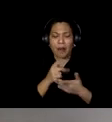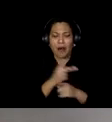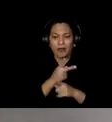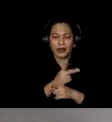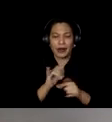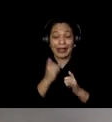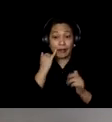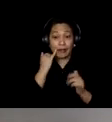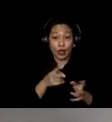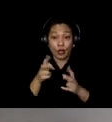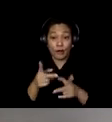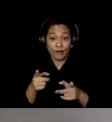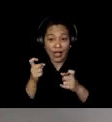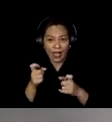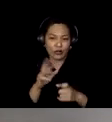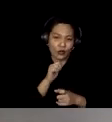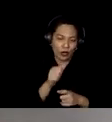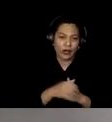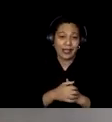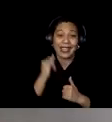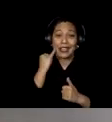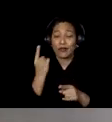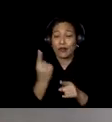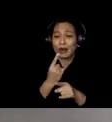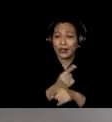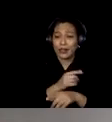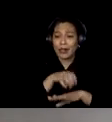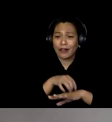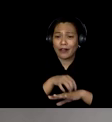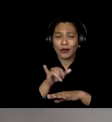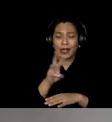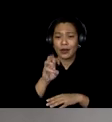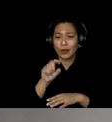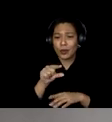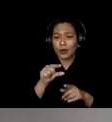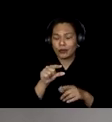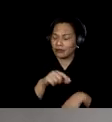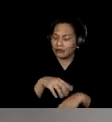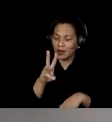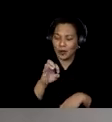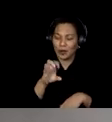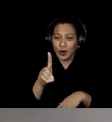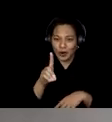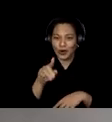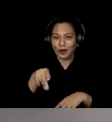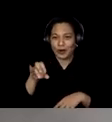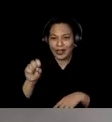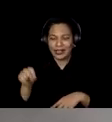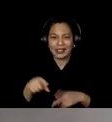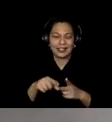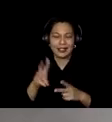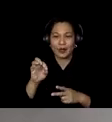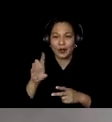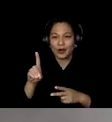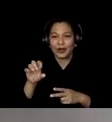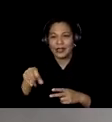loading. If you use like the regular platforms like WordPress, Squarespace, et cetera, it shouldn't be a problem because they'll have